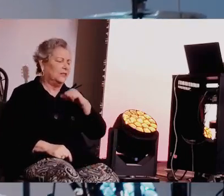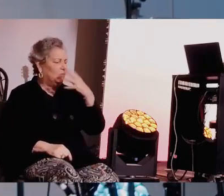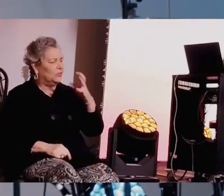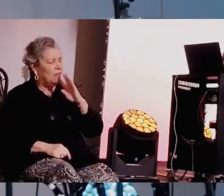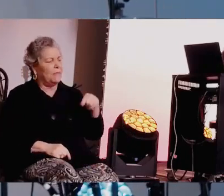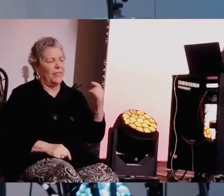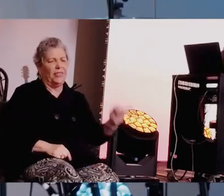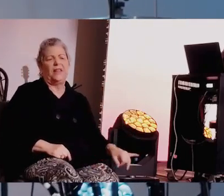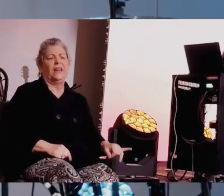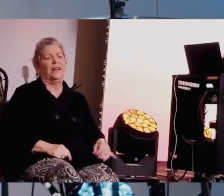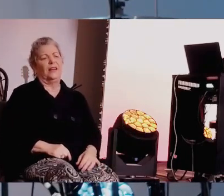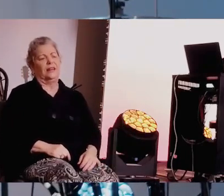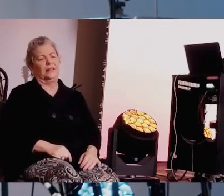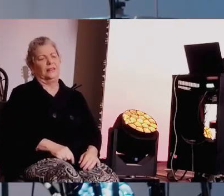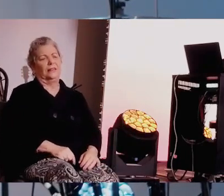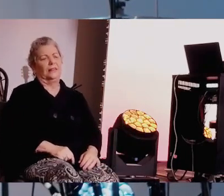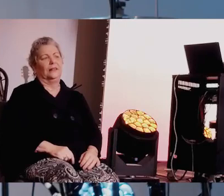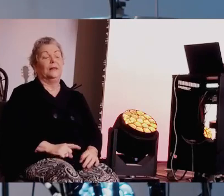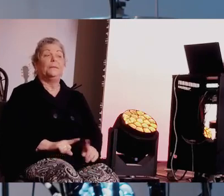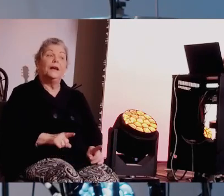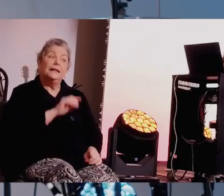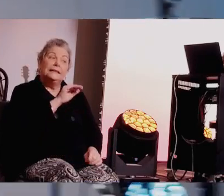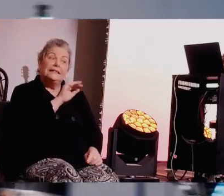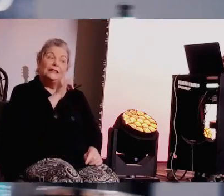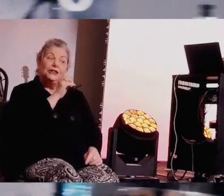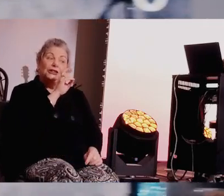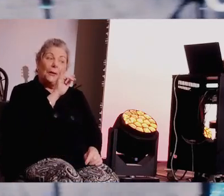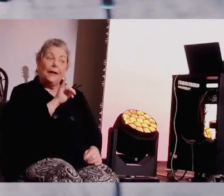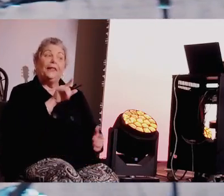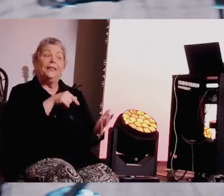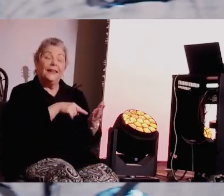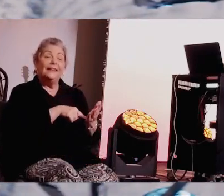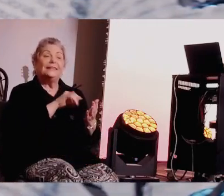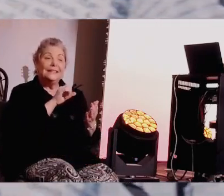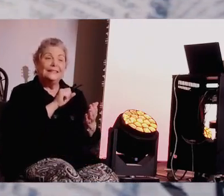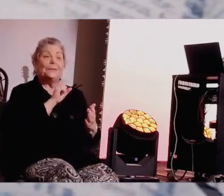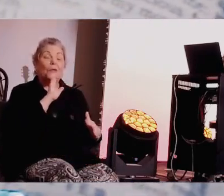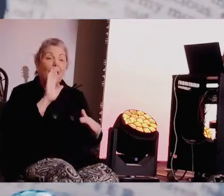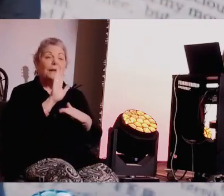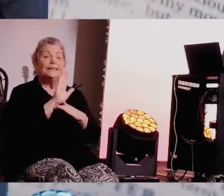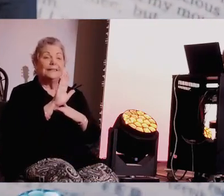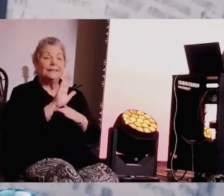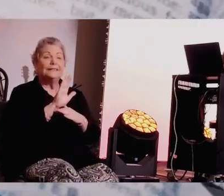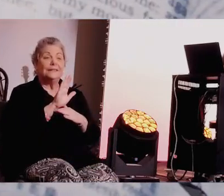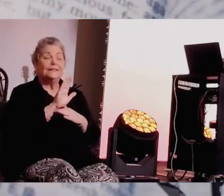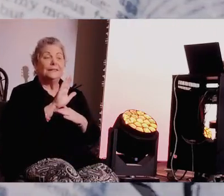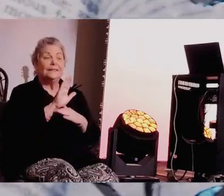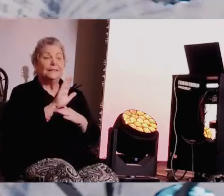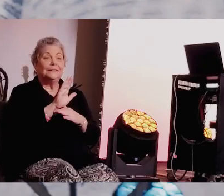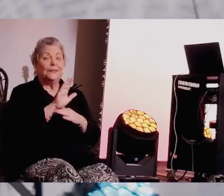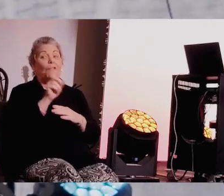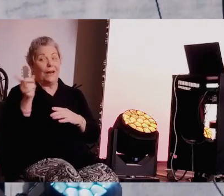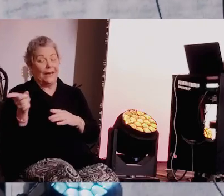talk about that. But Jeremy, this is a promise over